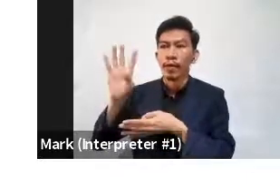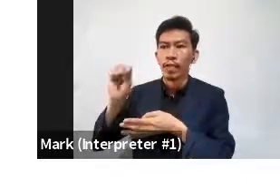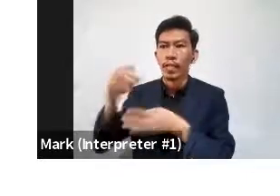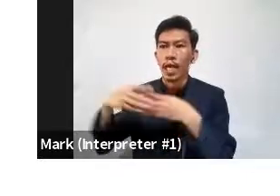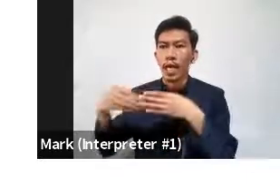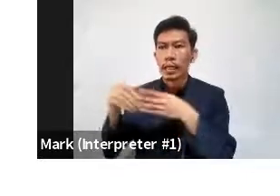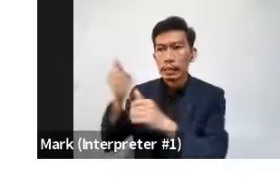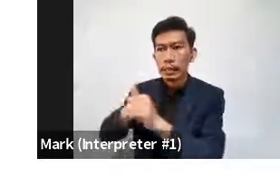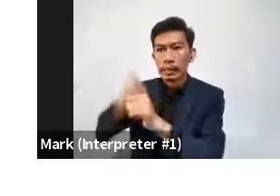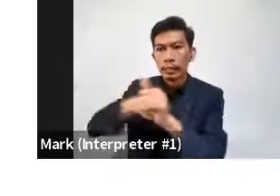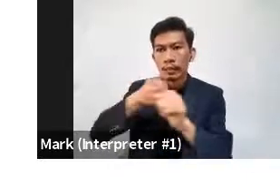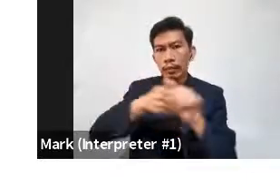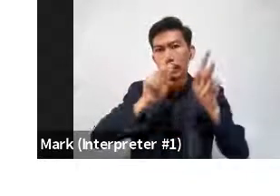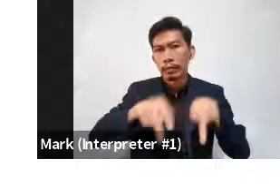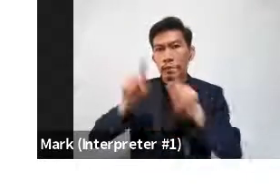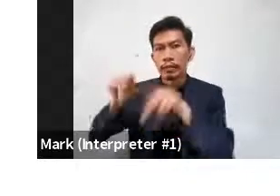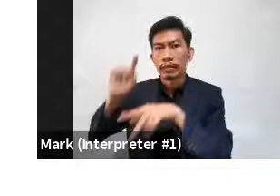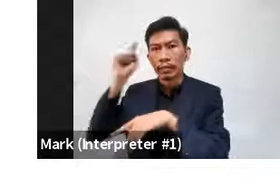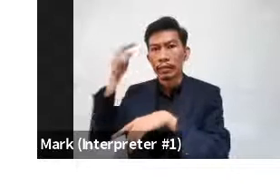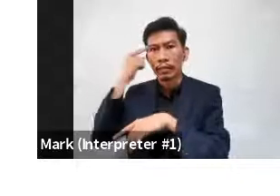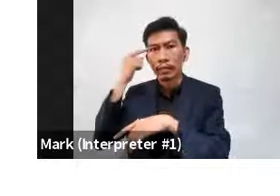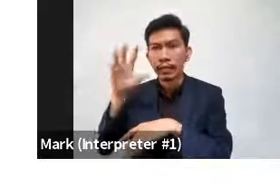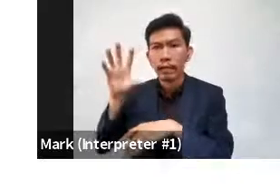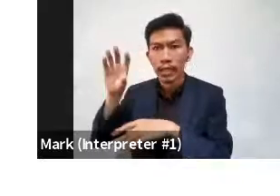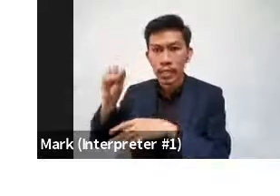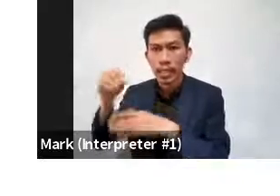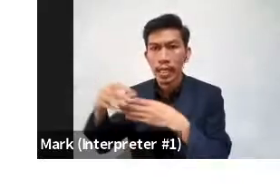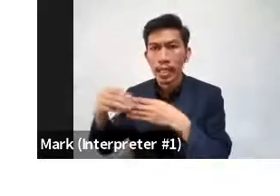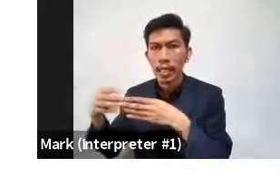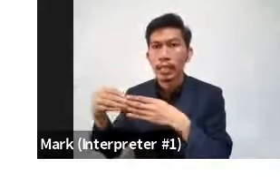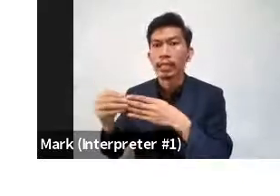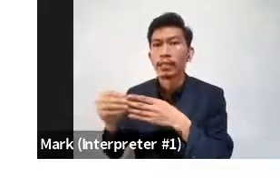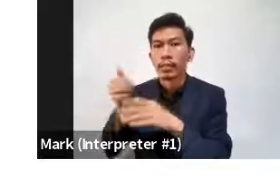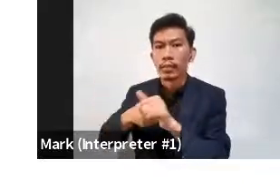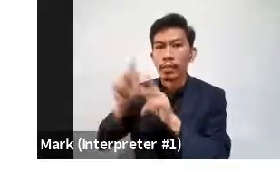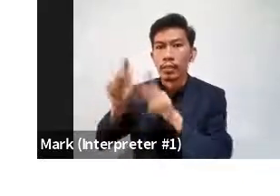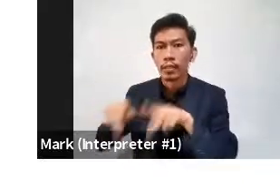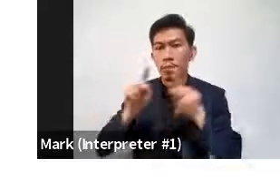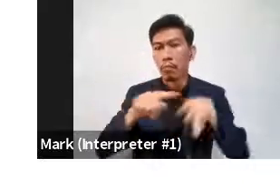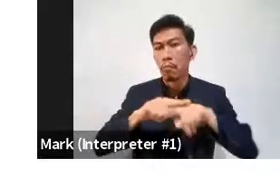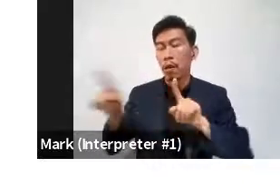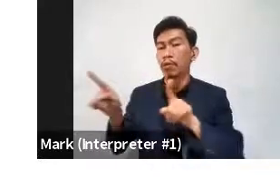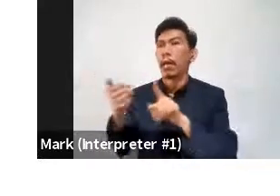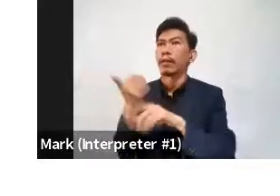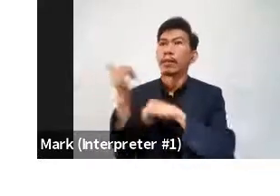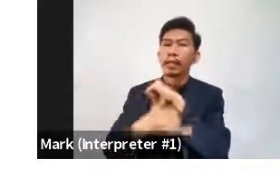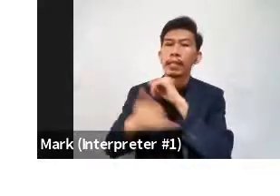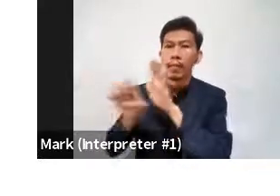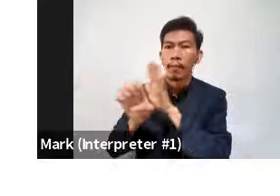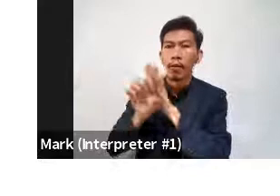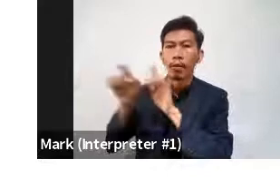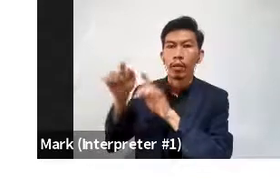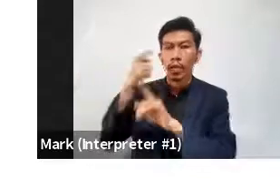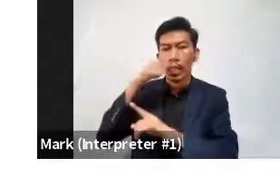government spends around $50 per person. But in countries that have successfully implemented UHC, like for example, Thailand, they're spending